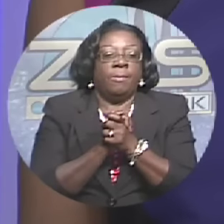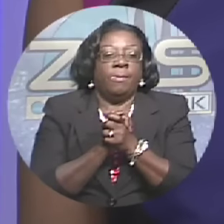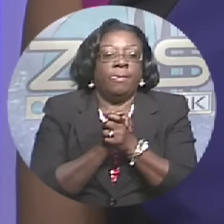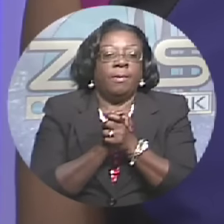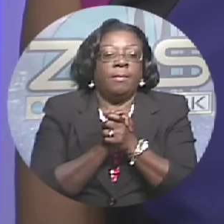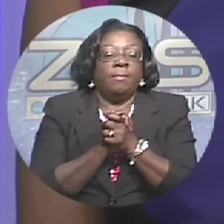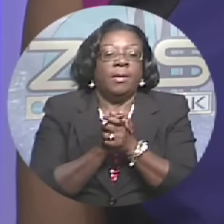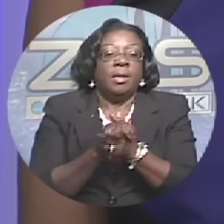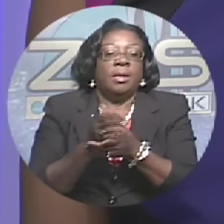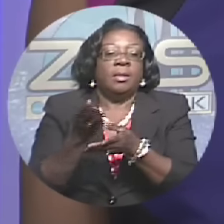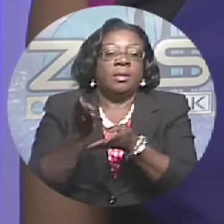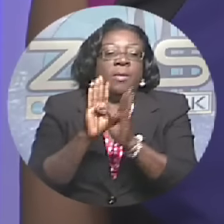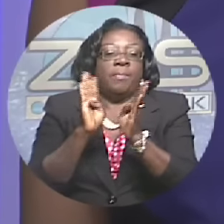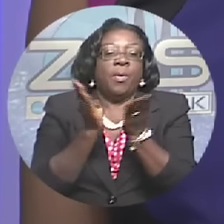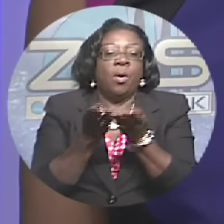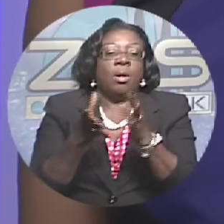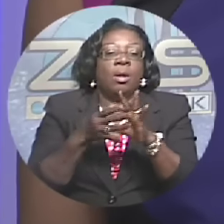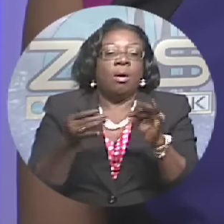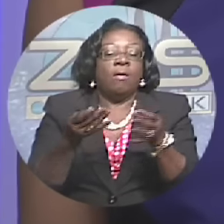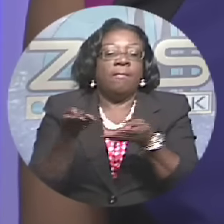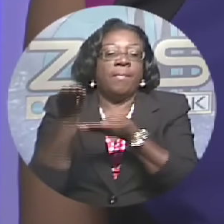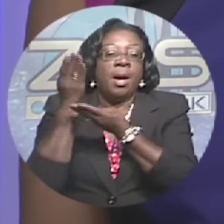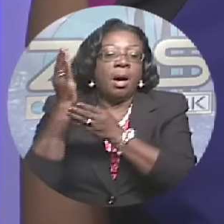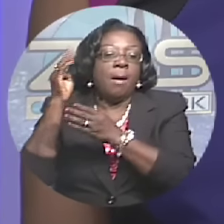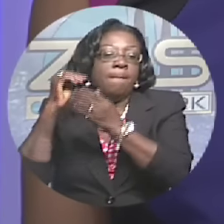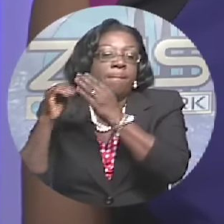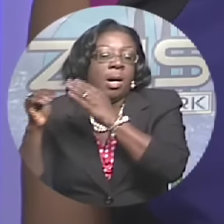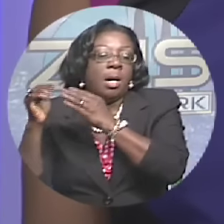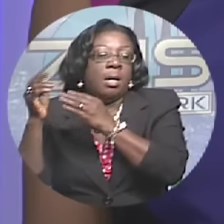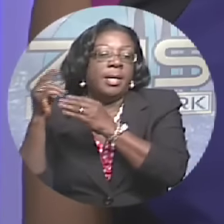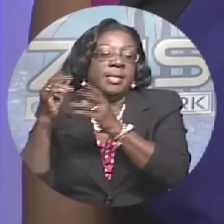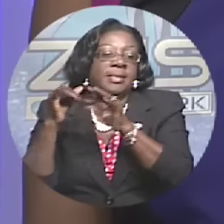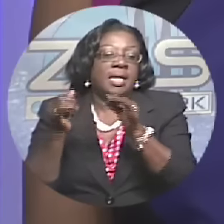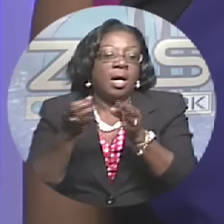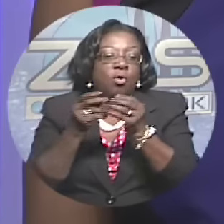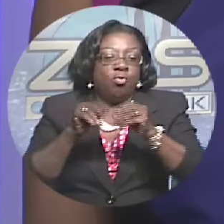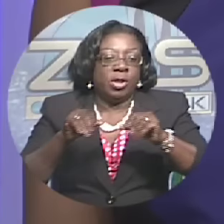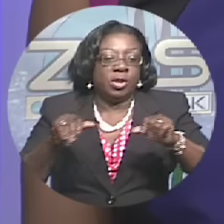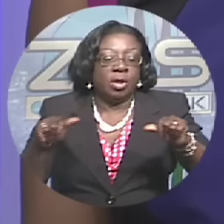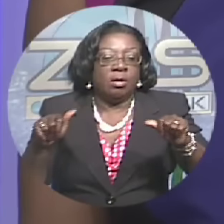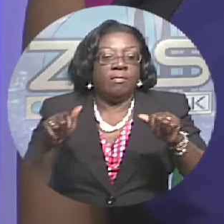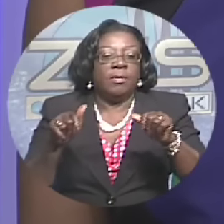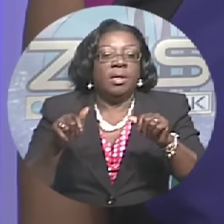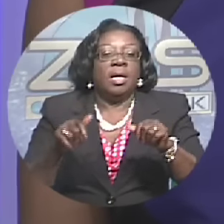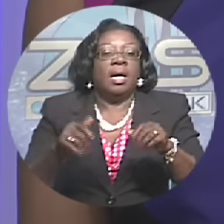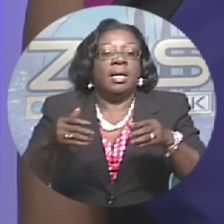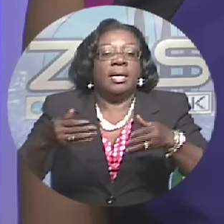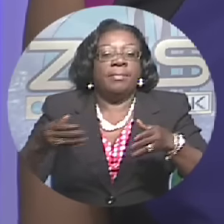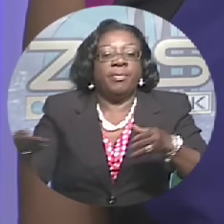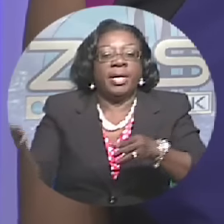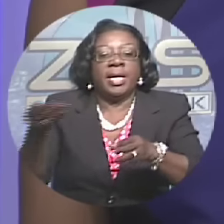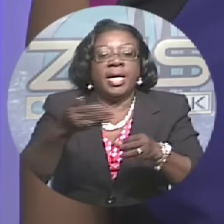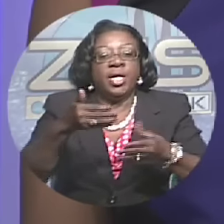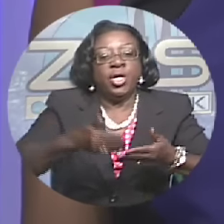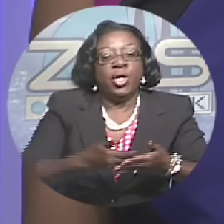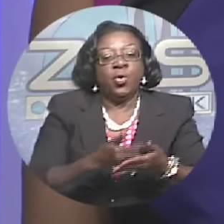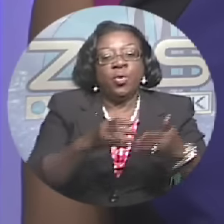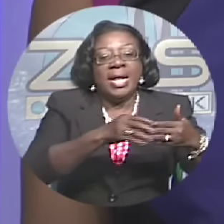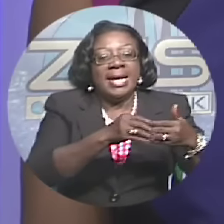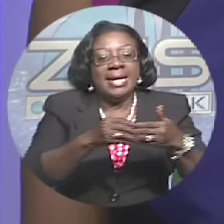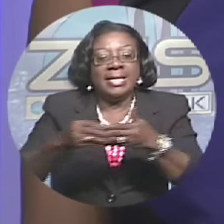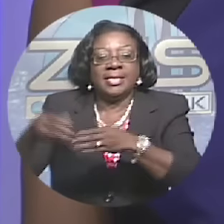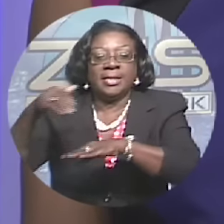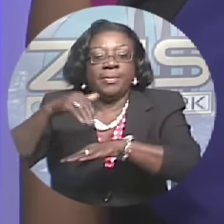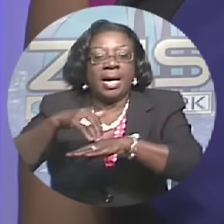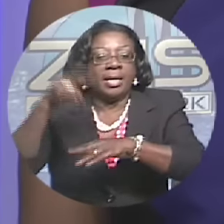The board of Bahamas is now dissolved, substantiating an end to the Ismerlian leadership at the resort. Our Clint Watson talked to the only Bahamian